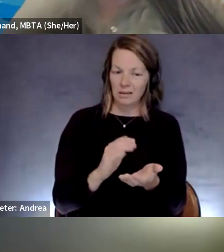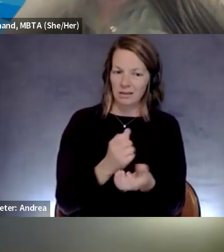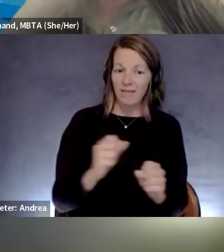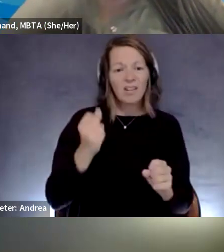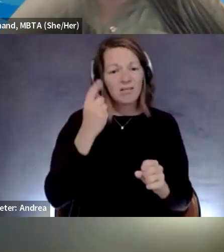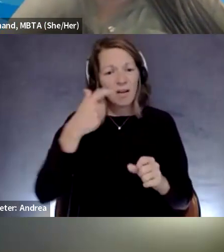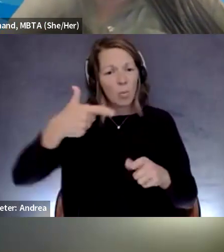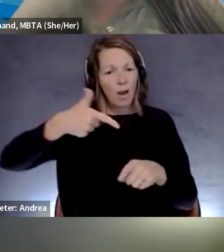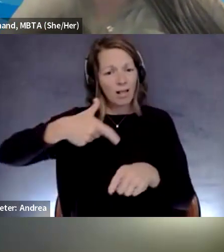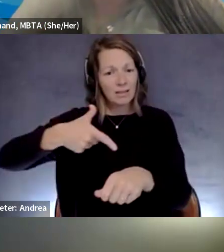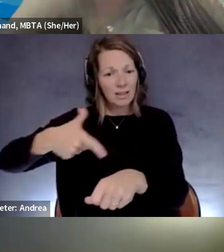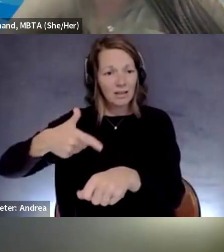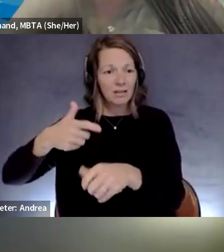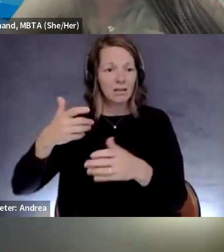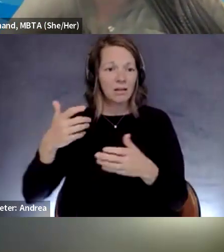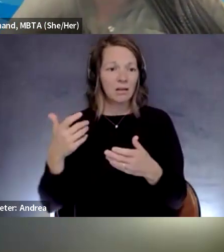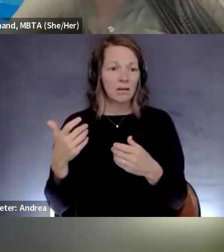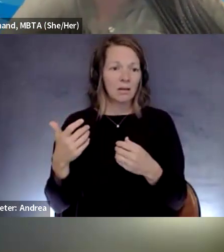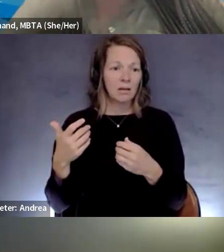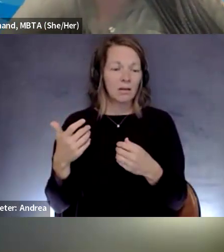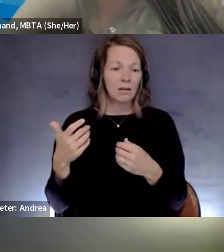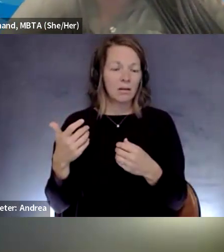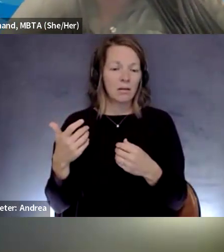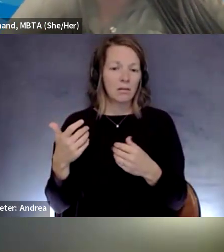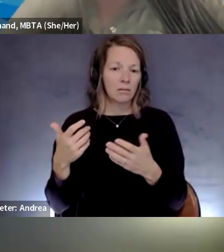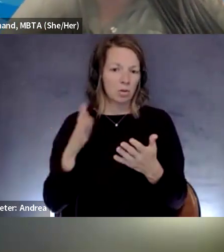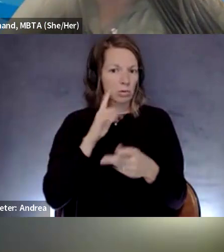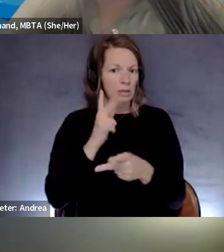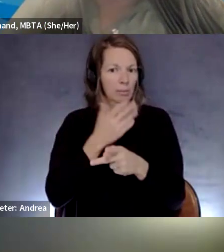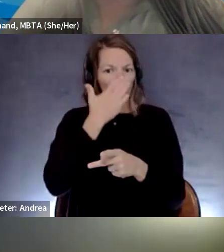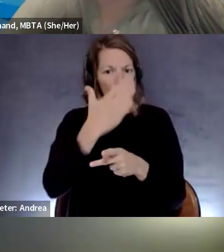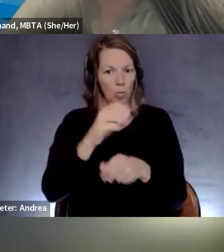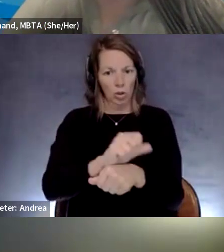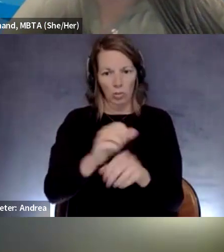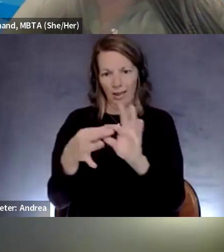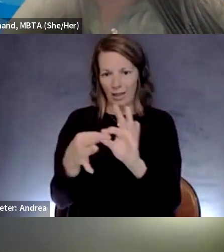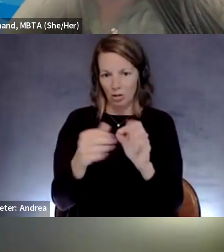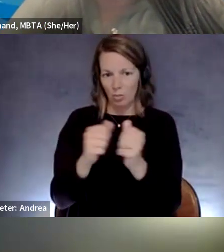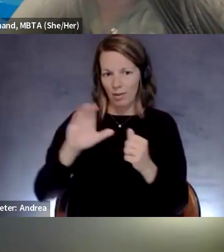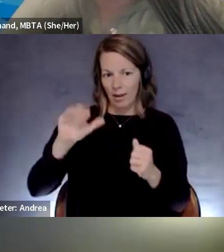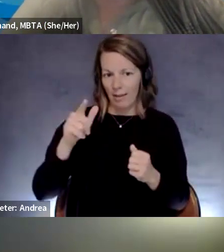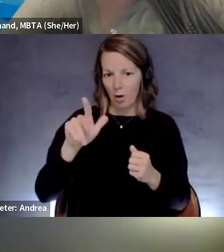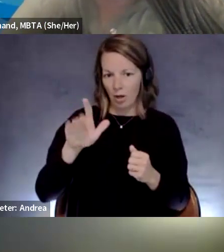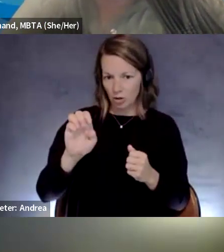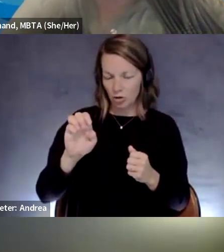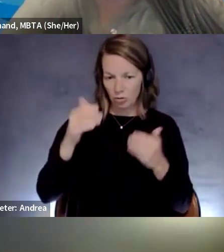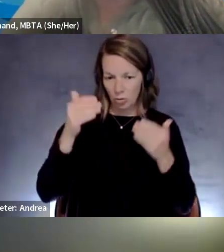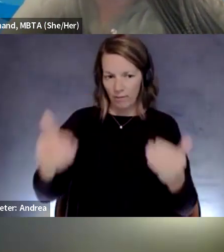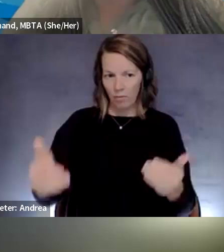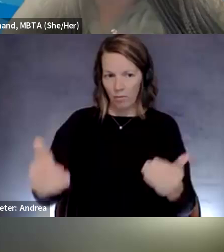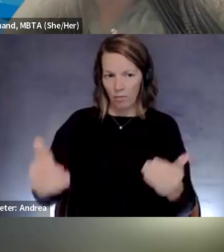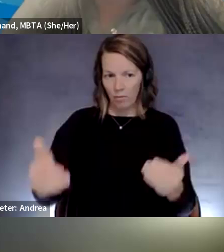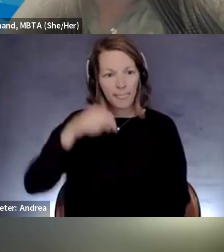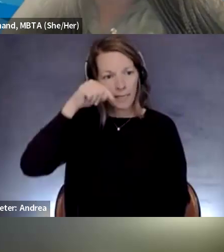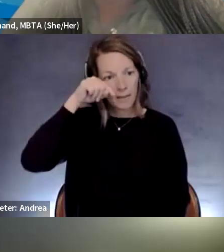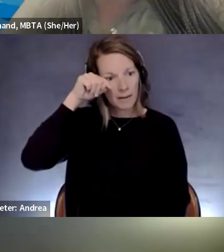at minimum to keep a good working relationship with Cambridge going forward. That's